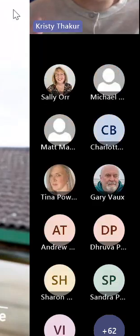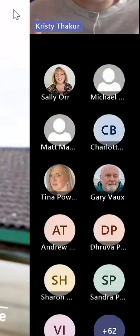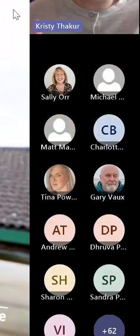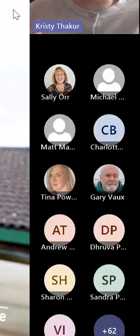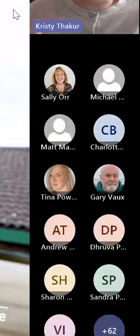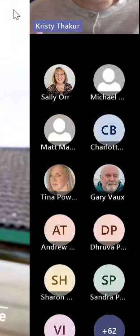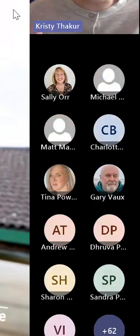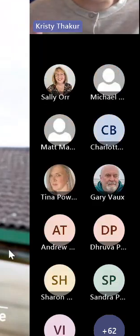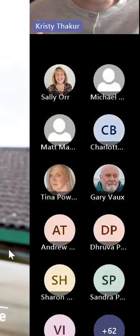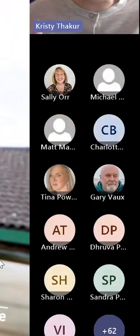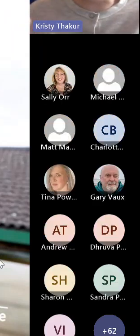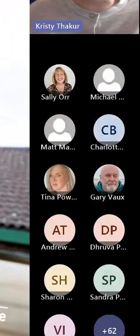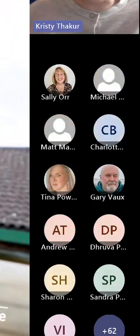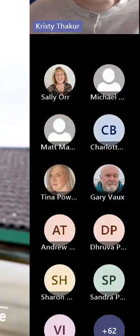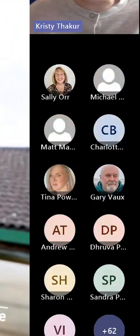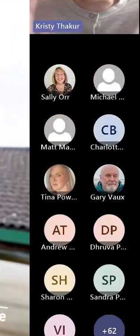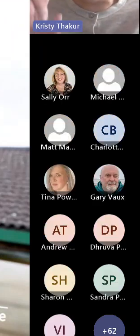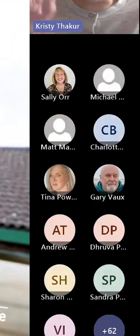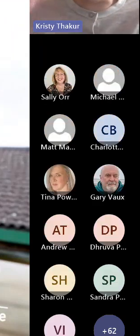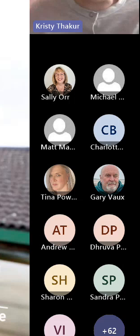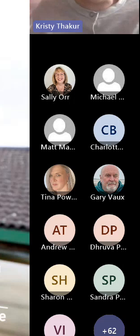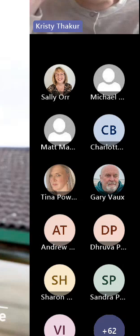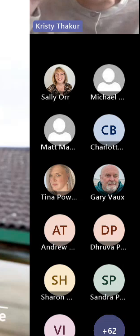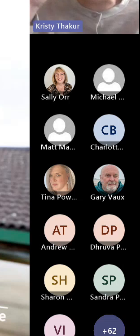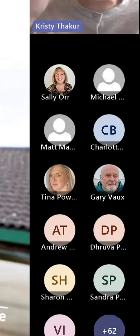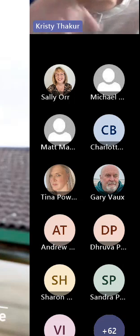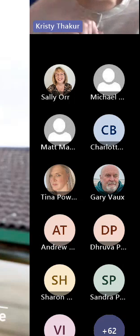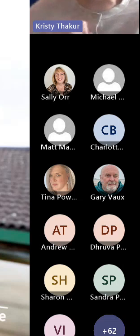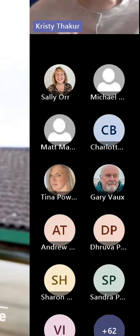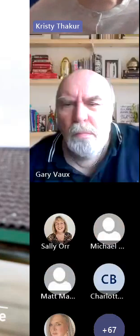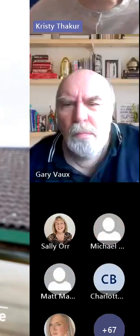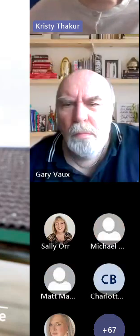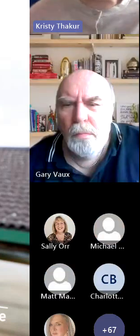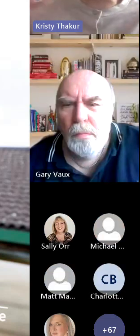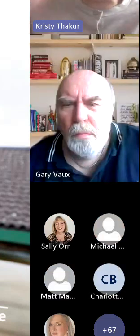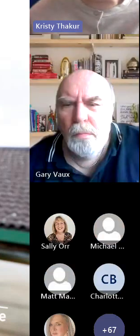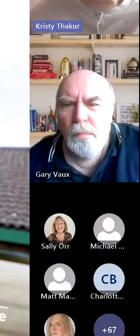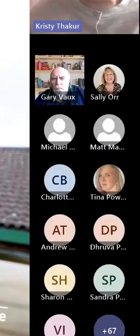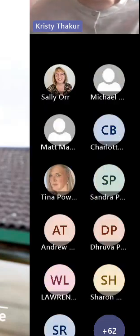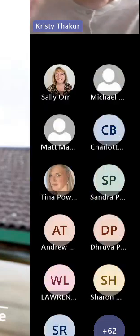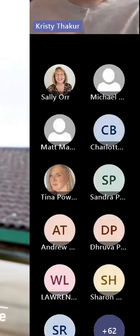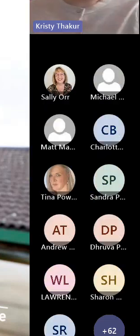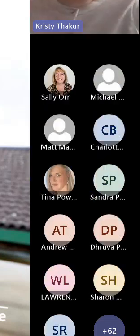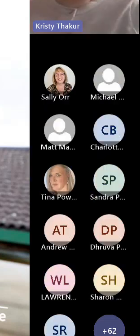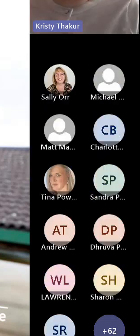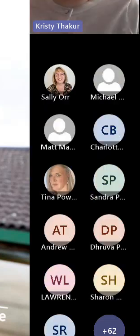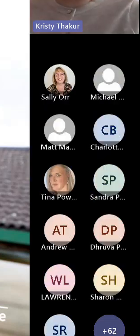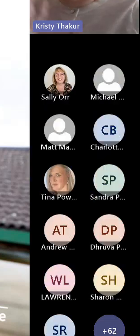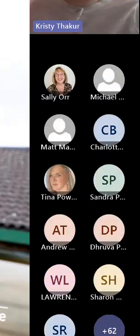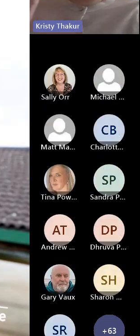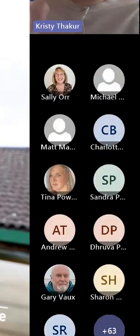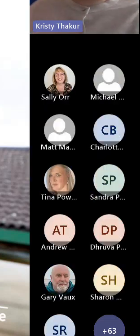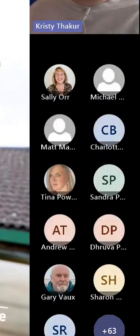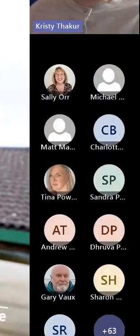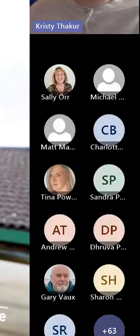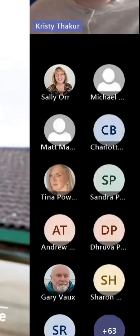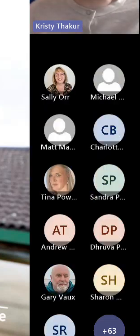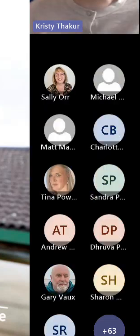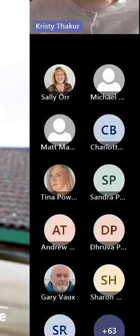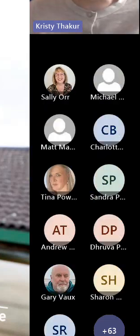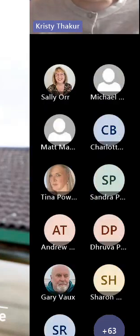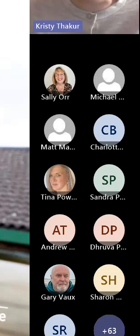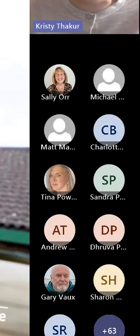Apologies, Matt's recording the session, so he just switched on the recording button. So you may have lost me there for